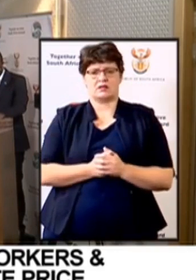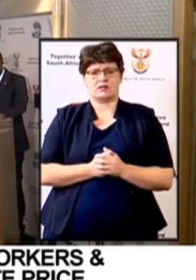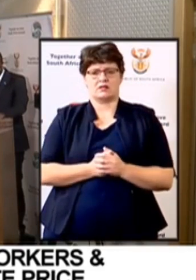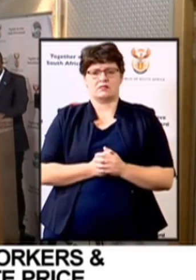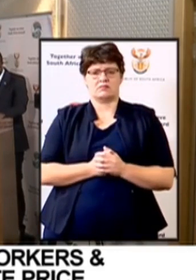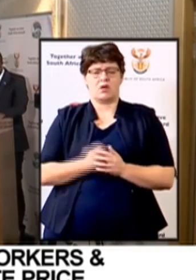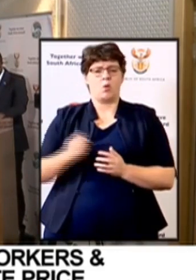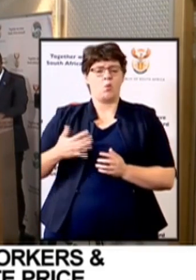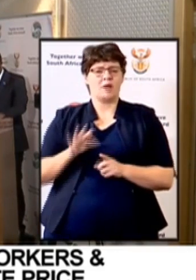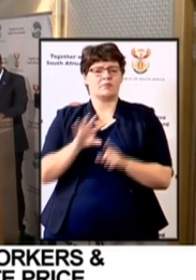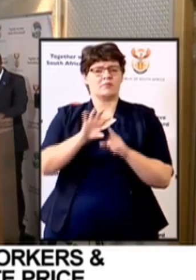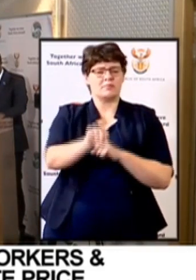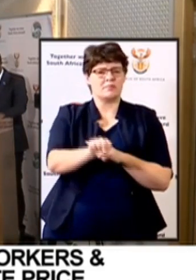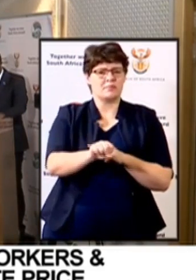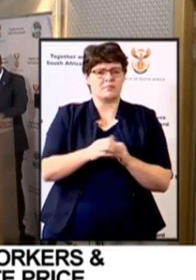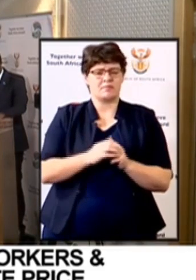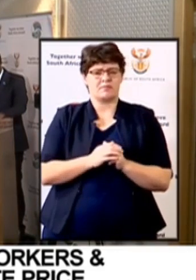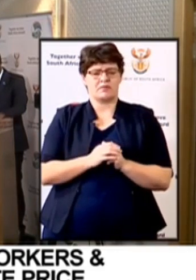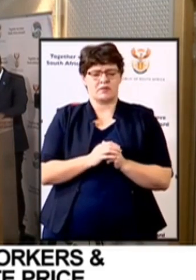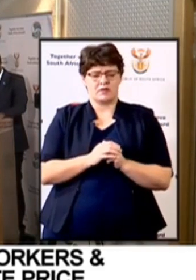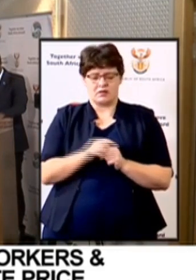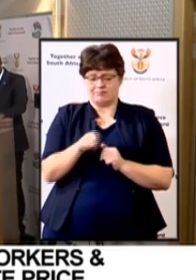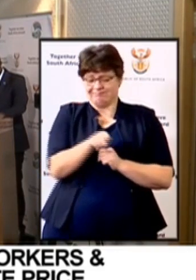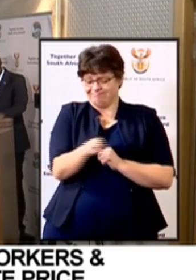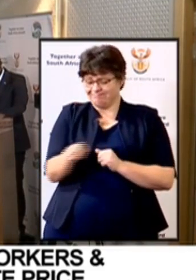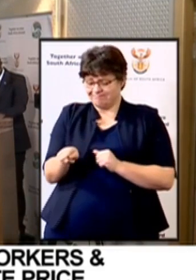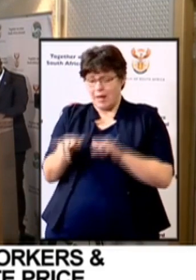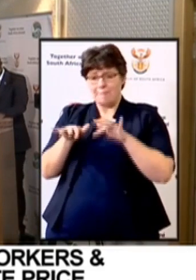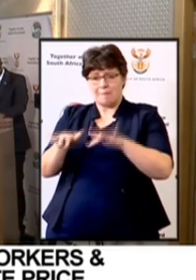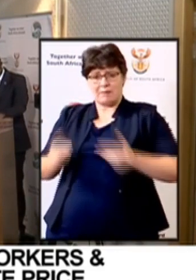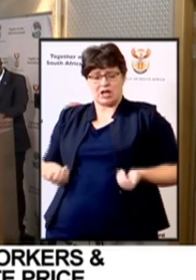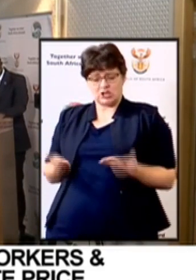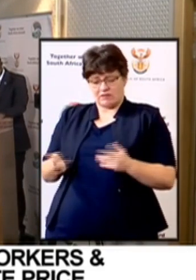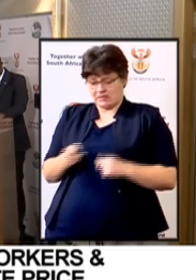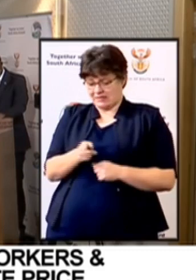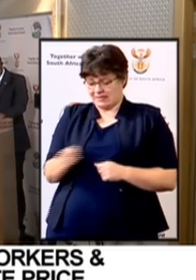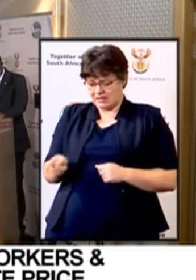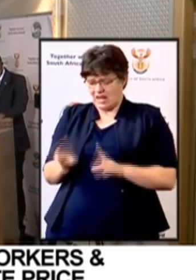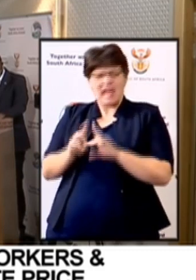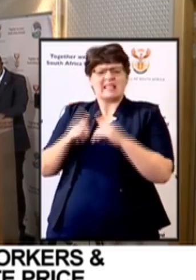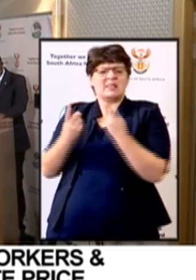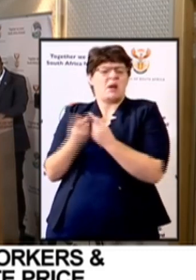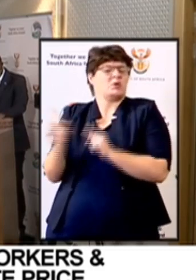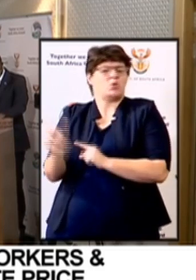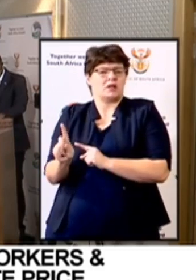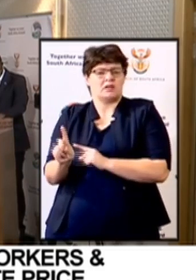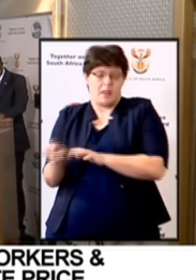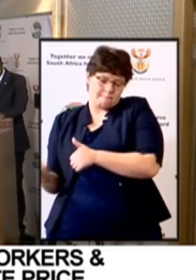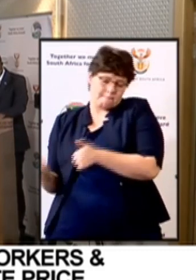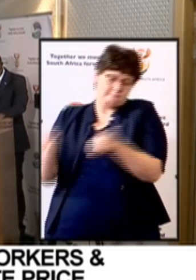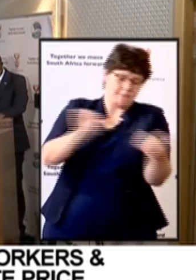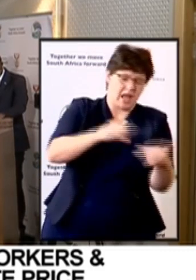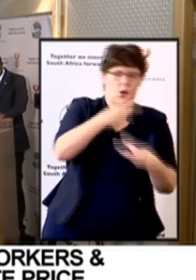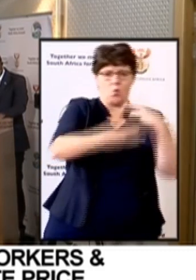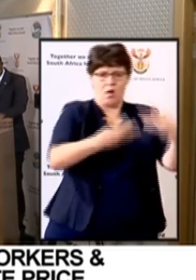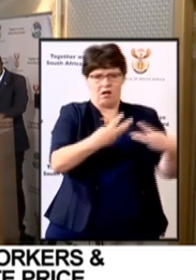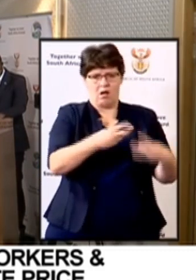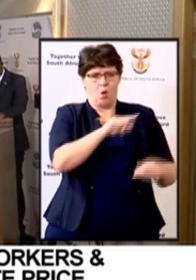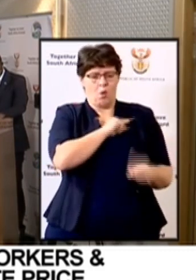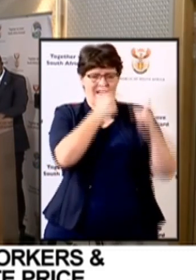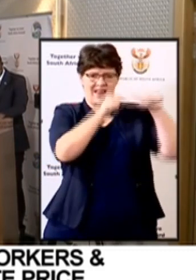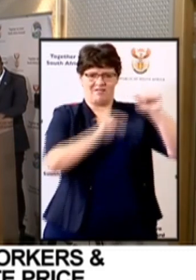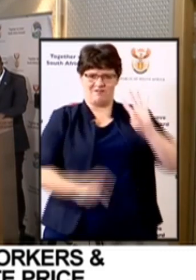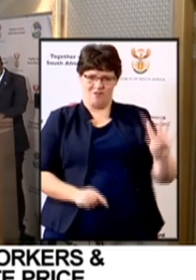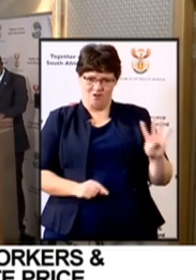find out which public servants are expected to go to work, which departments are likely to be the first to go back to work now during level